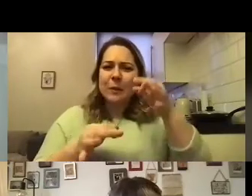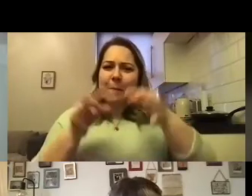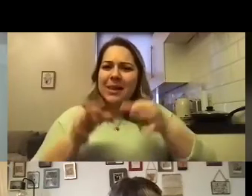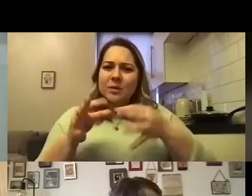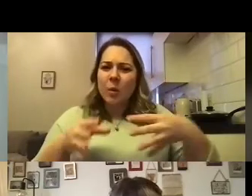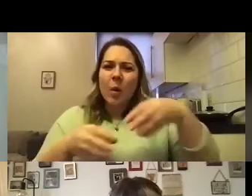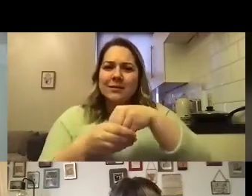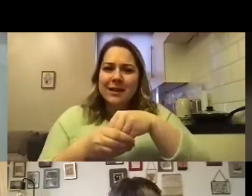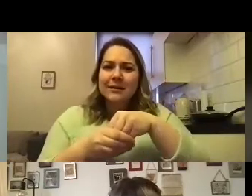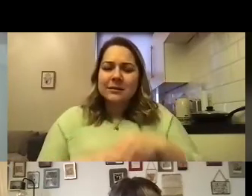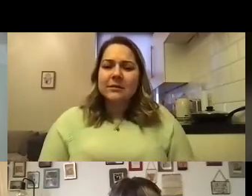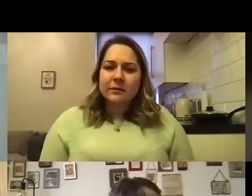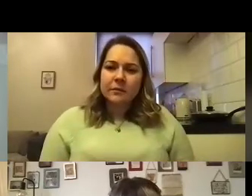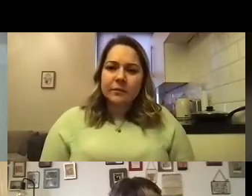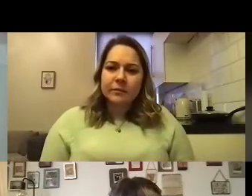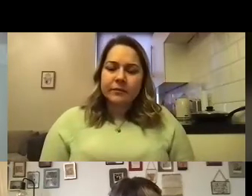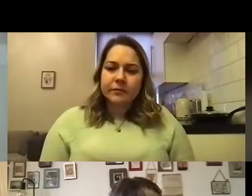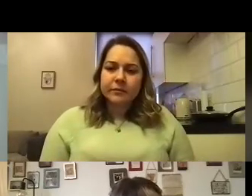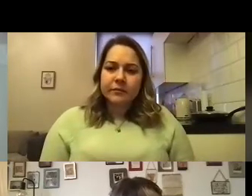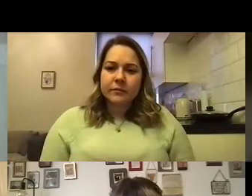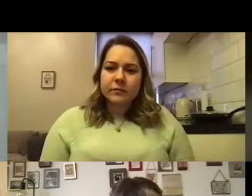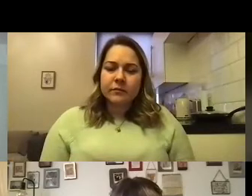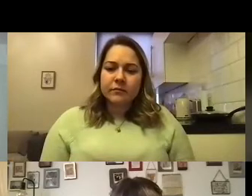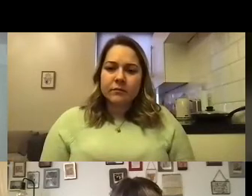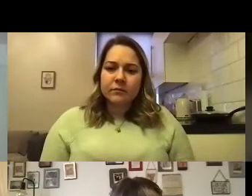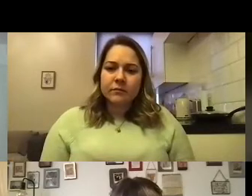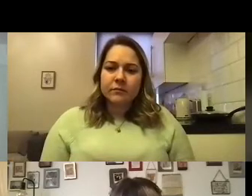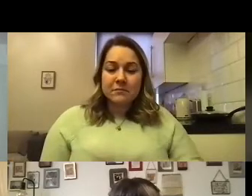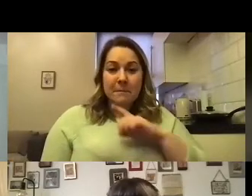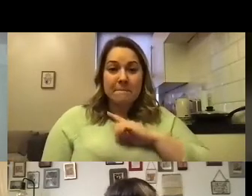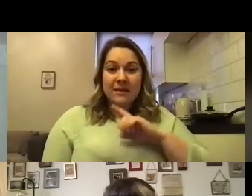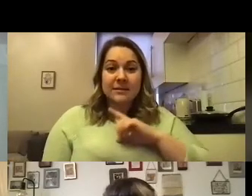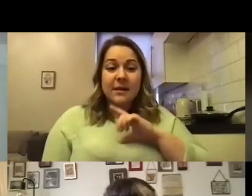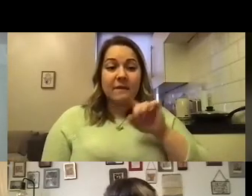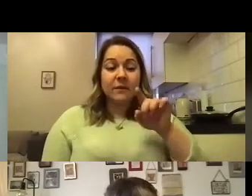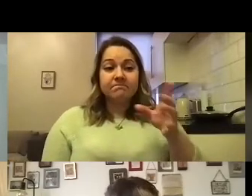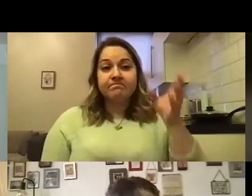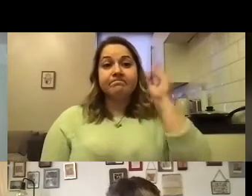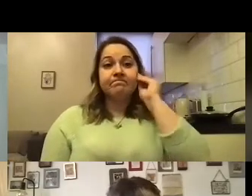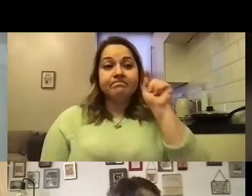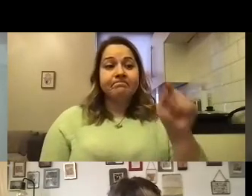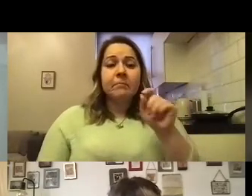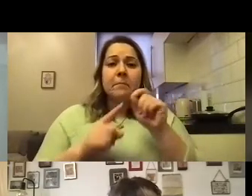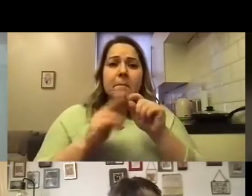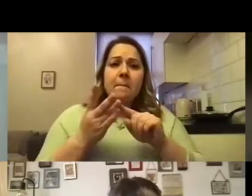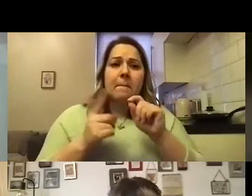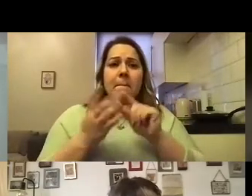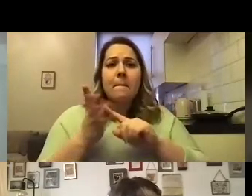And I was interested because I'd not heard of the Poplar Great